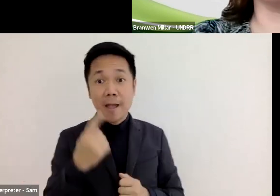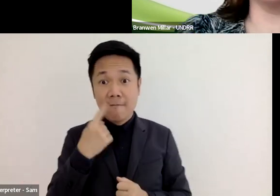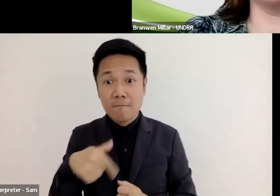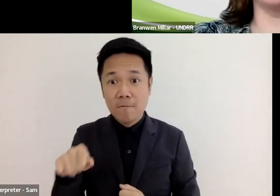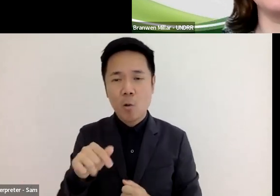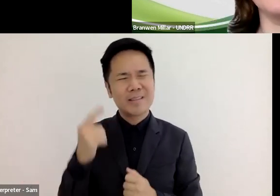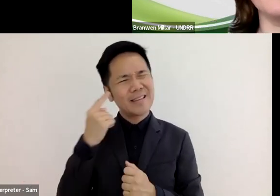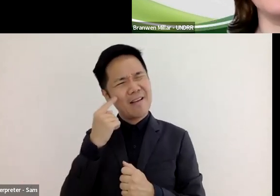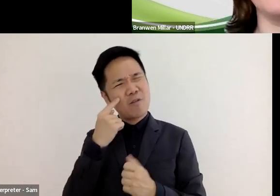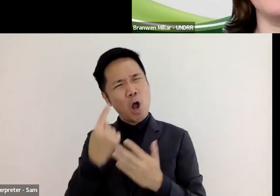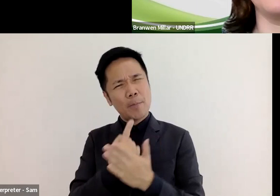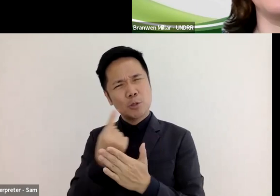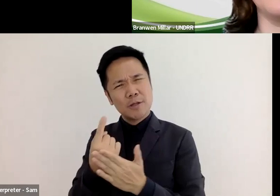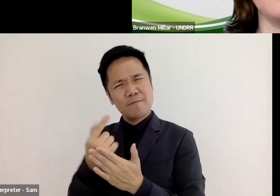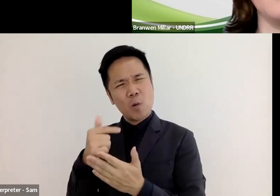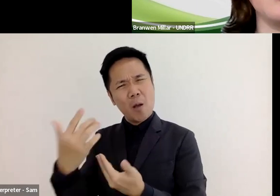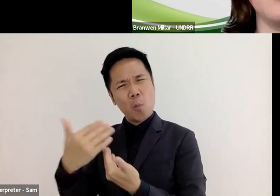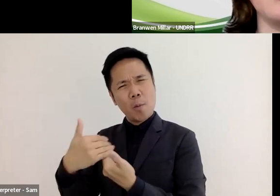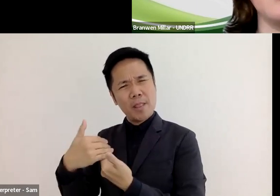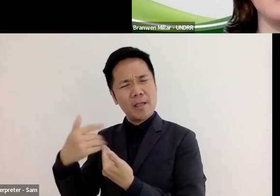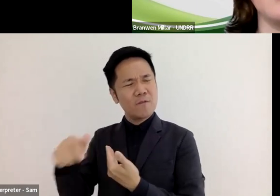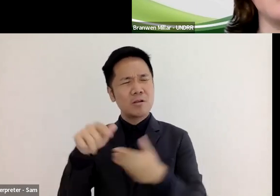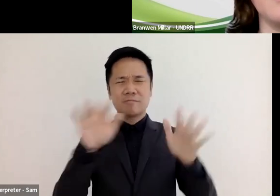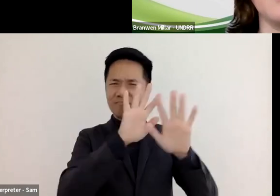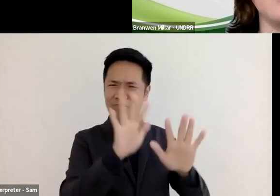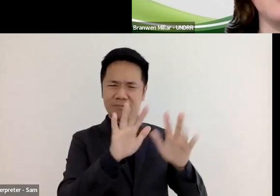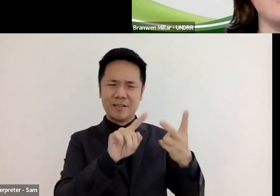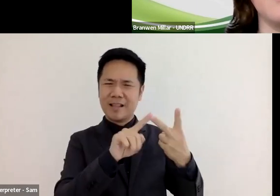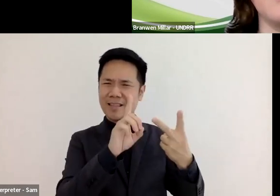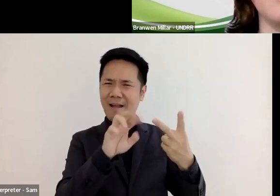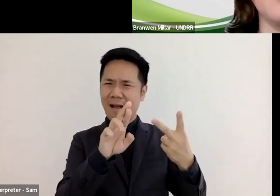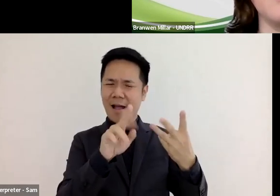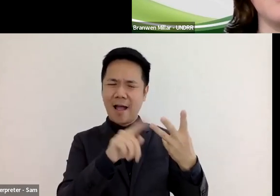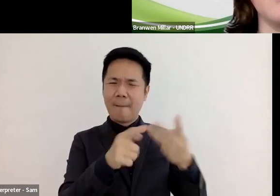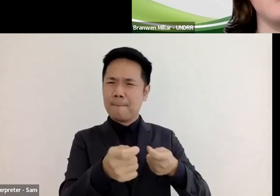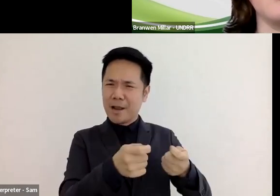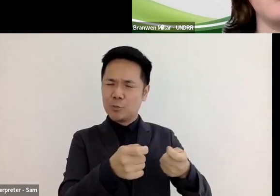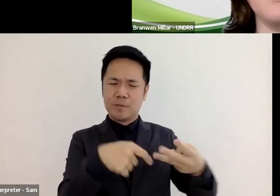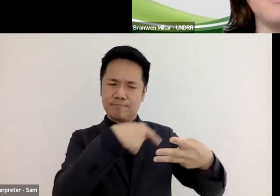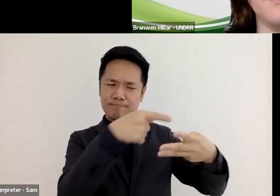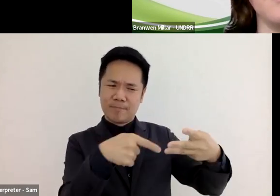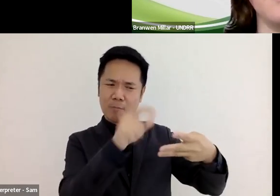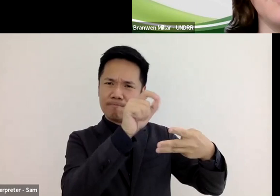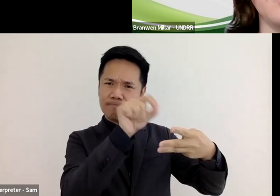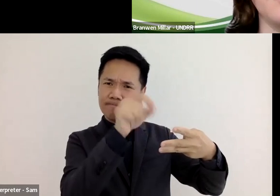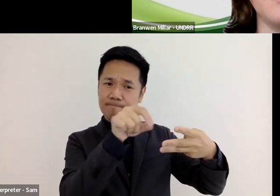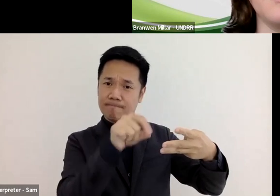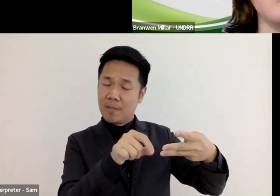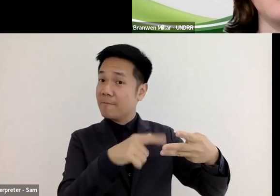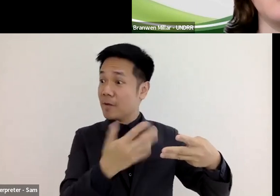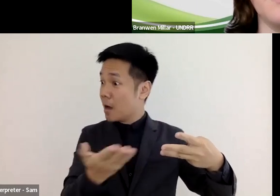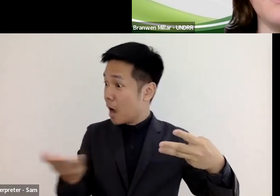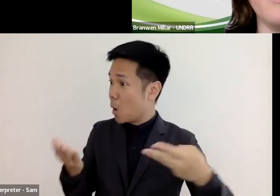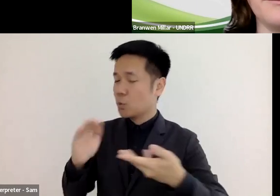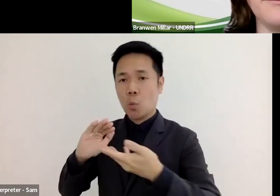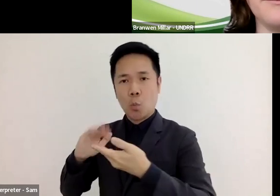opportunities and challenges for women in climate change, disaster management, and disaster risk reduction, and ensure we can contribute to good outcomes